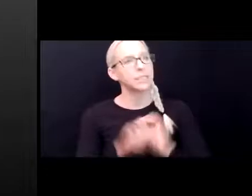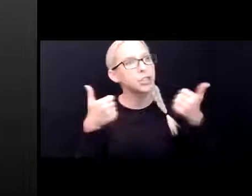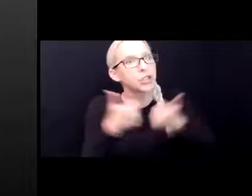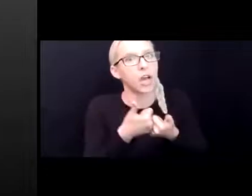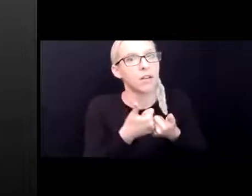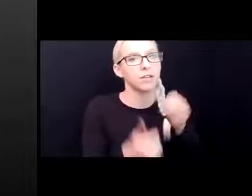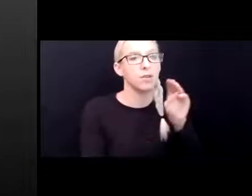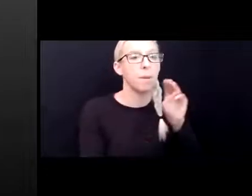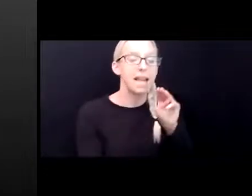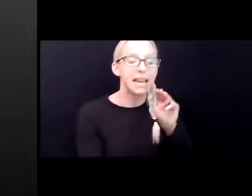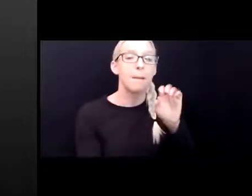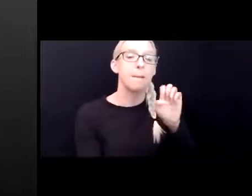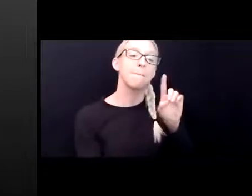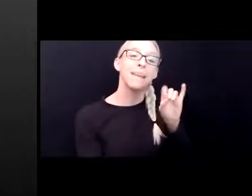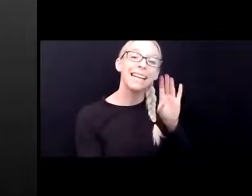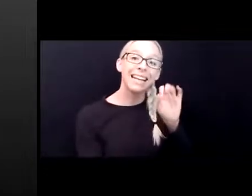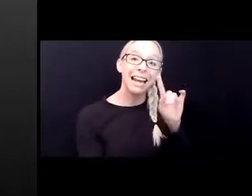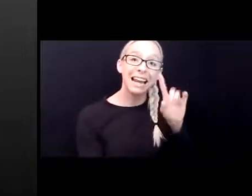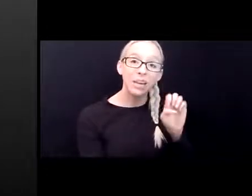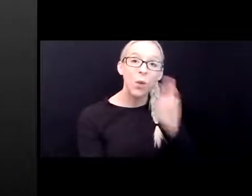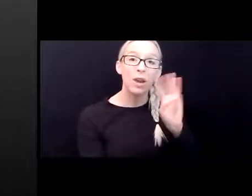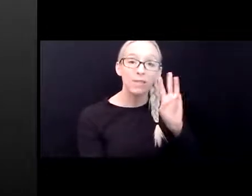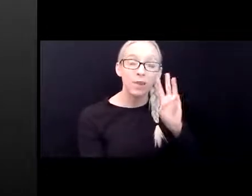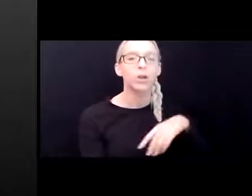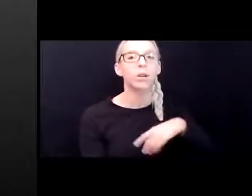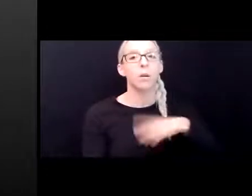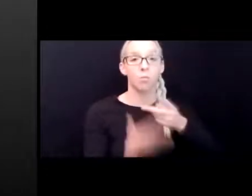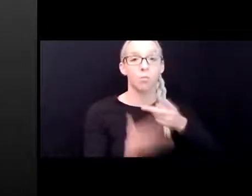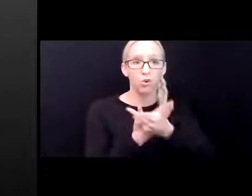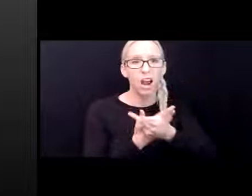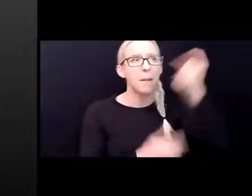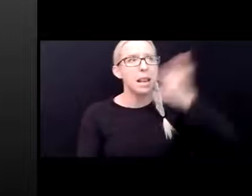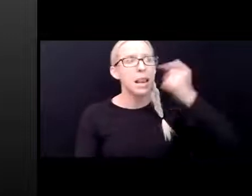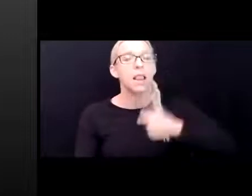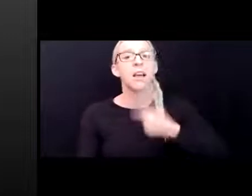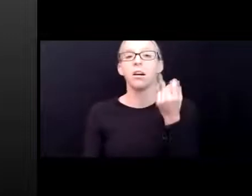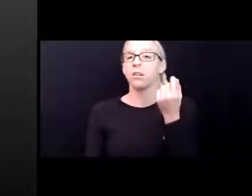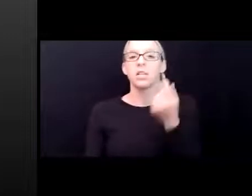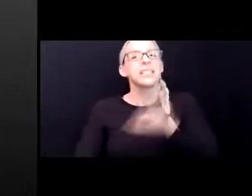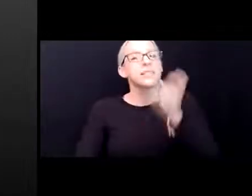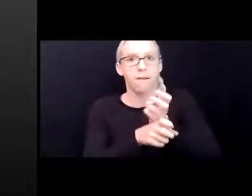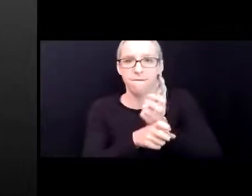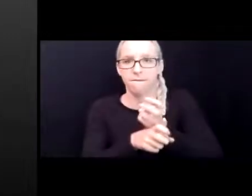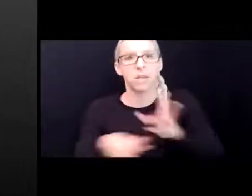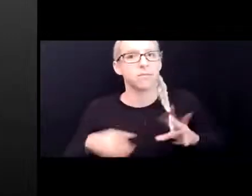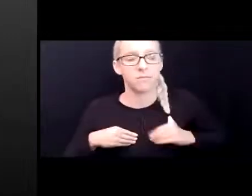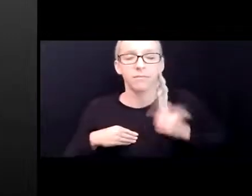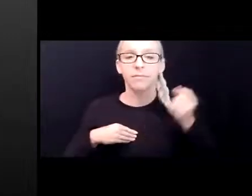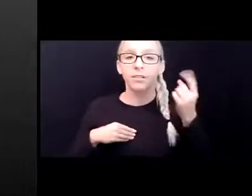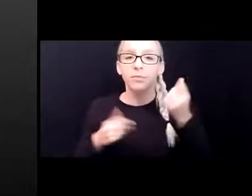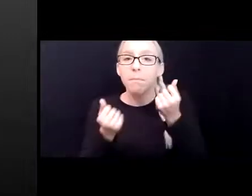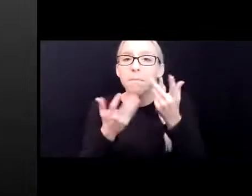There are more people on the waiting list than there are people getting services. So if you have not applied for our Medicaid